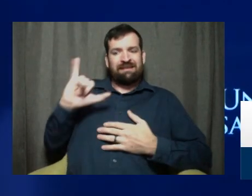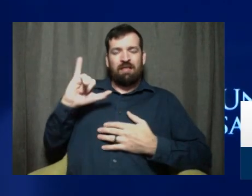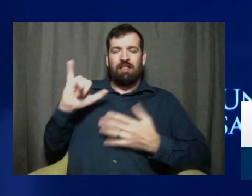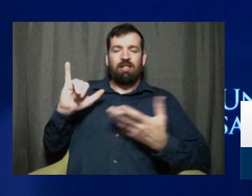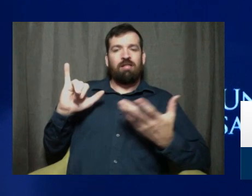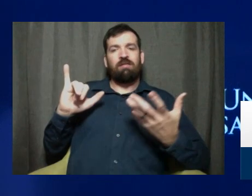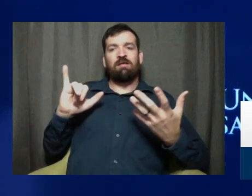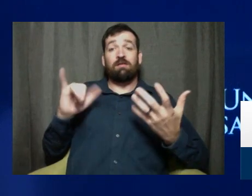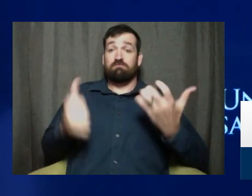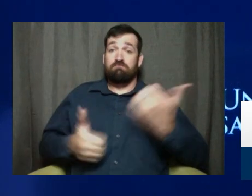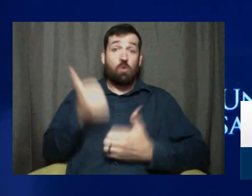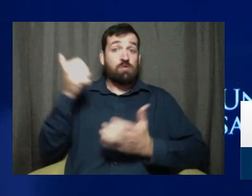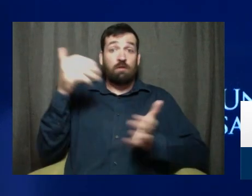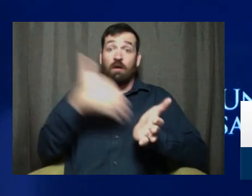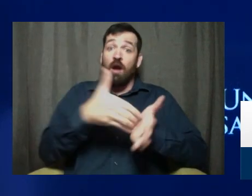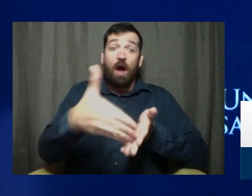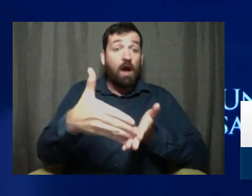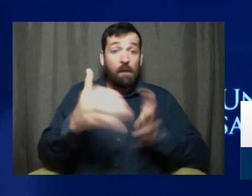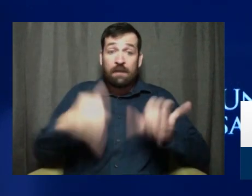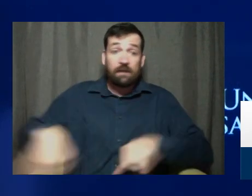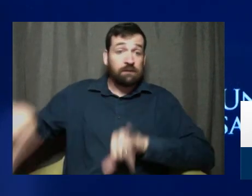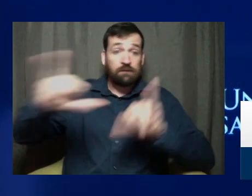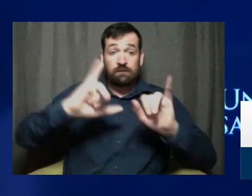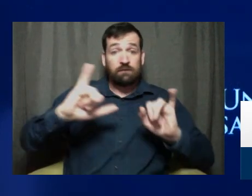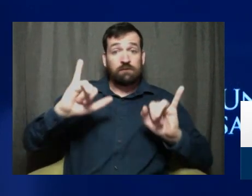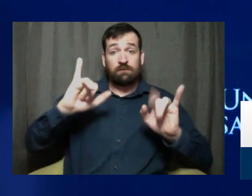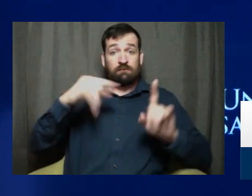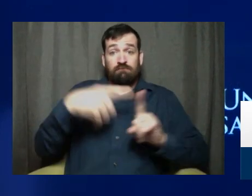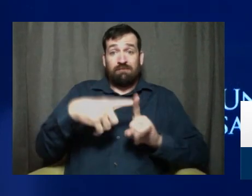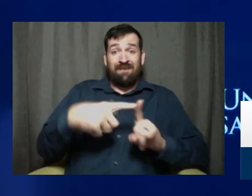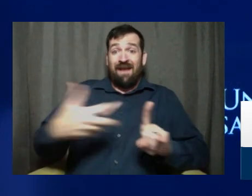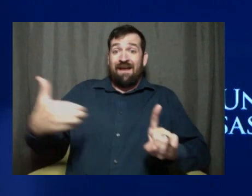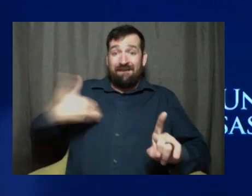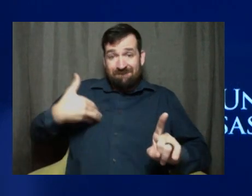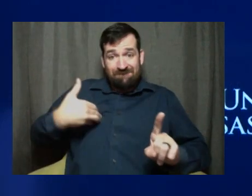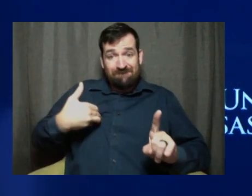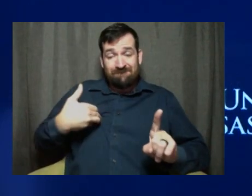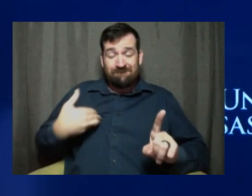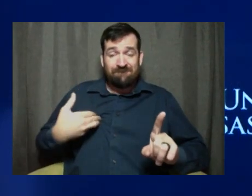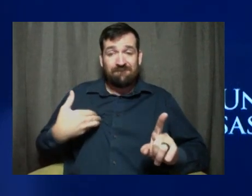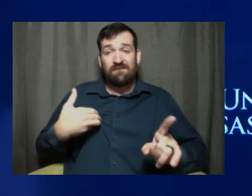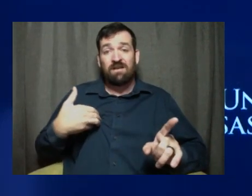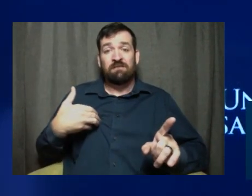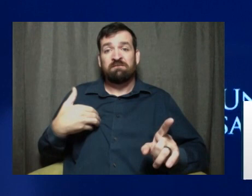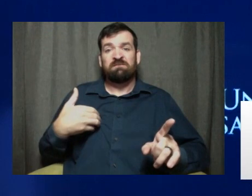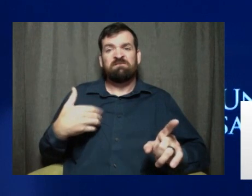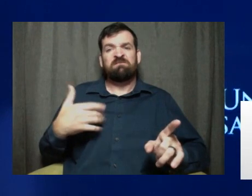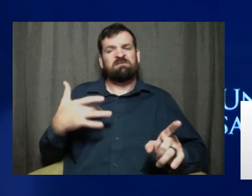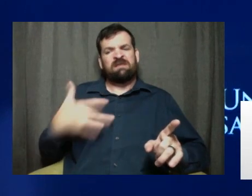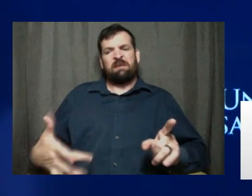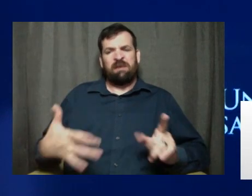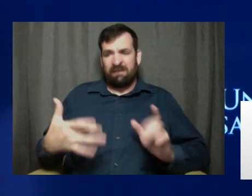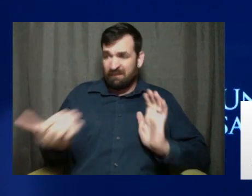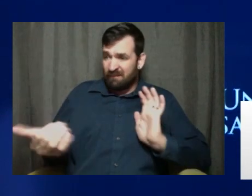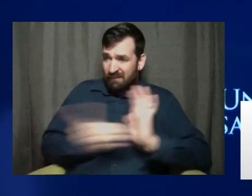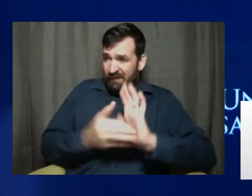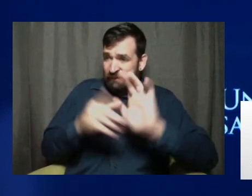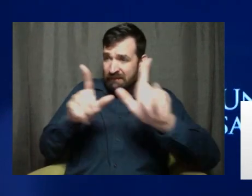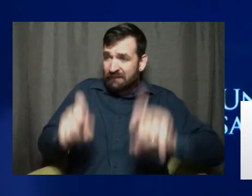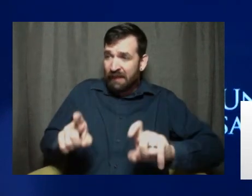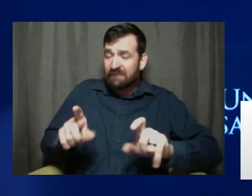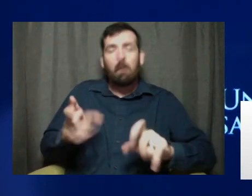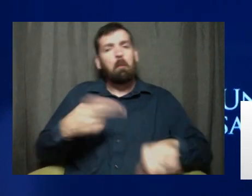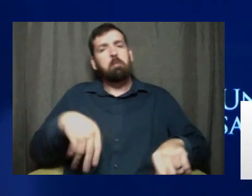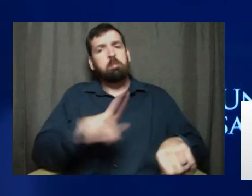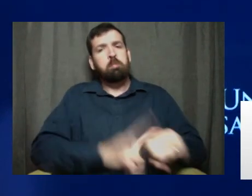the most common test that it comes back that positive, that usually just a repeat test is needed and it comes back to be normal,